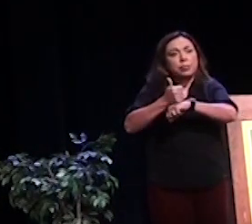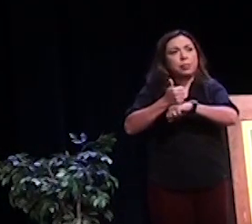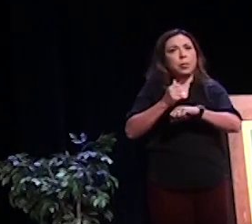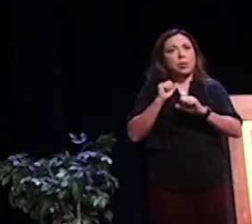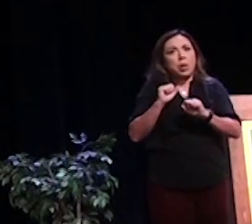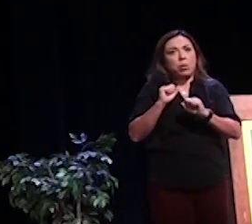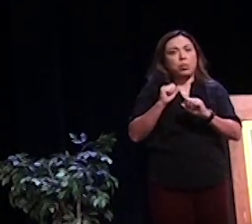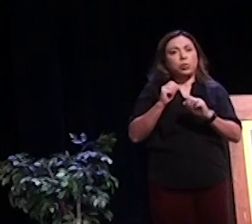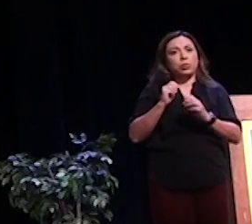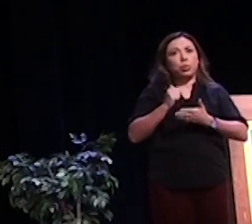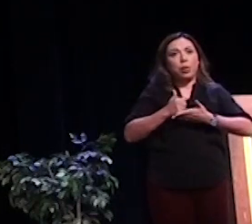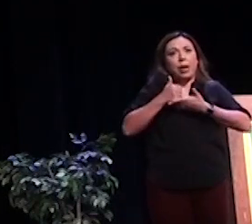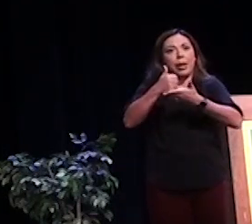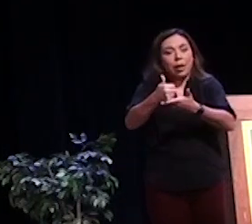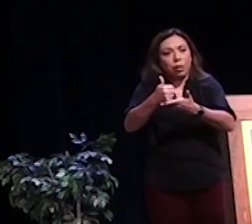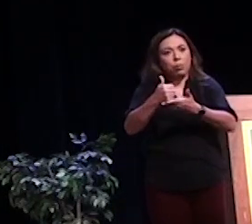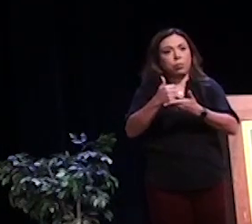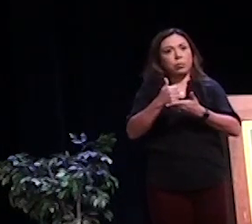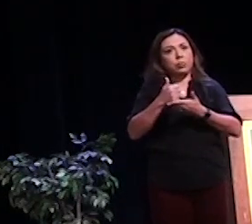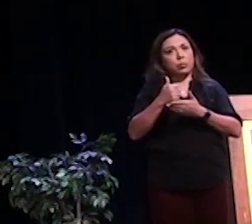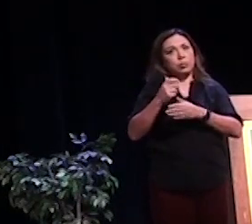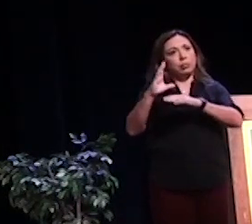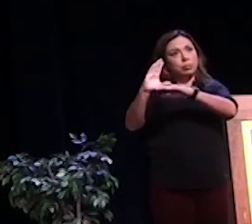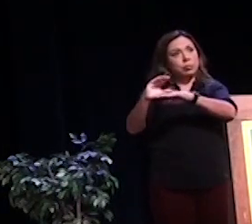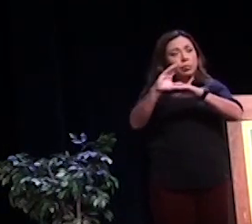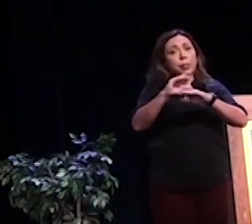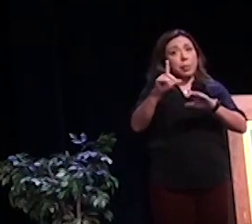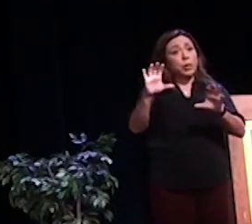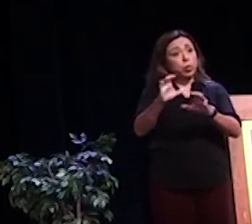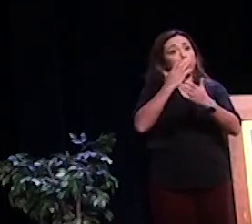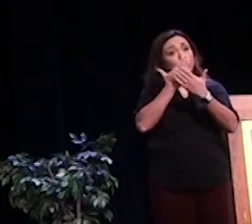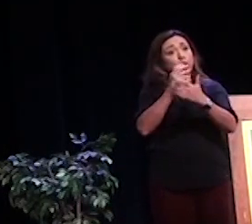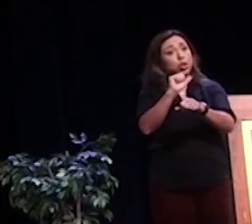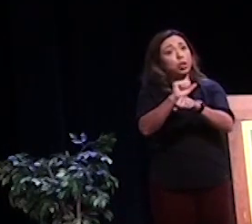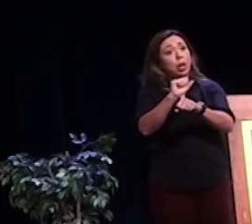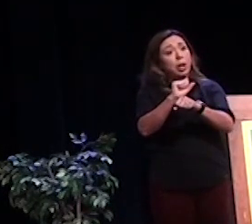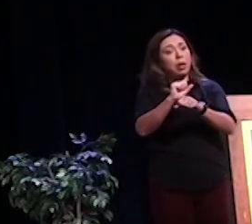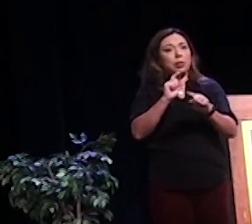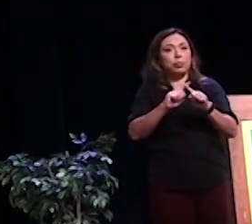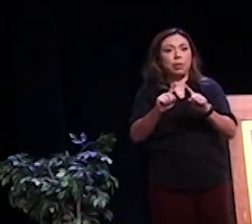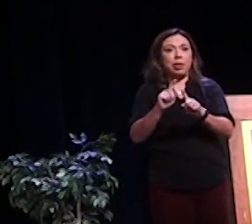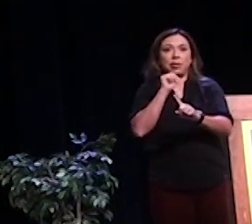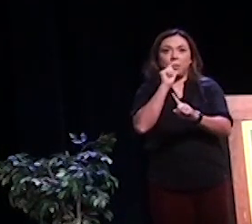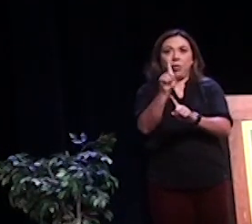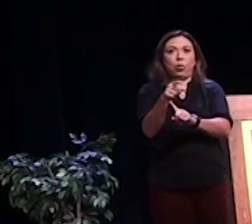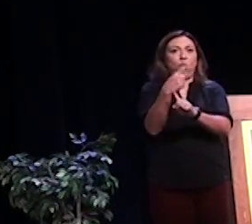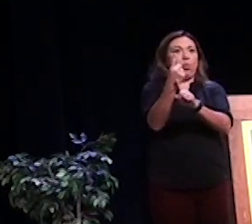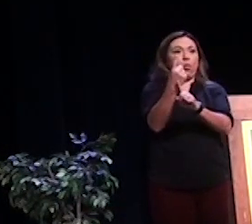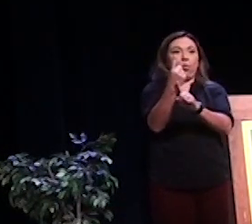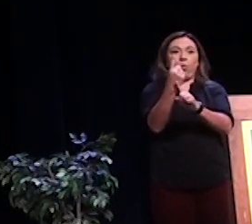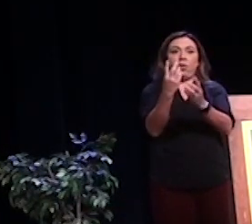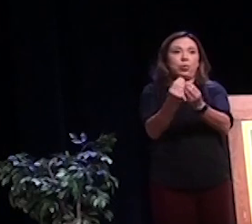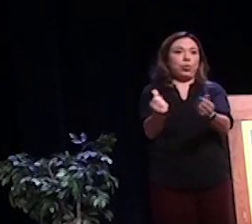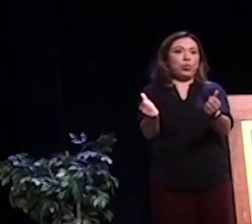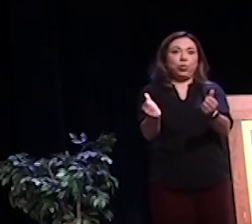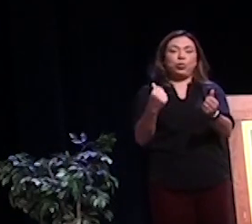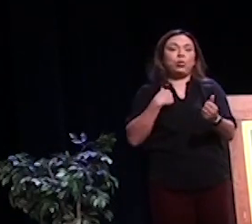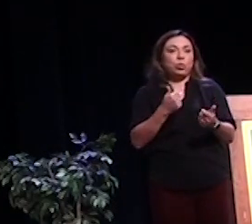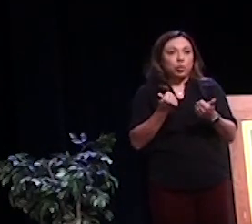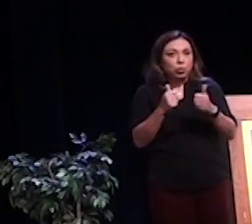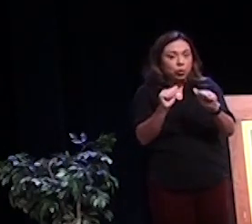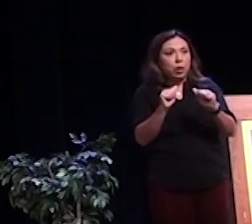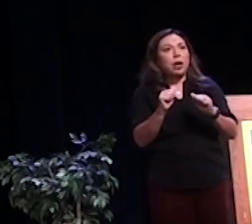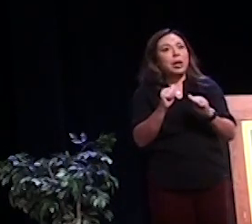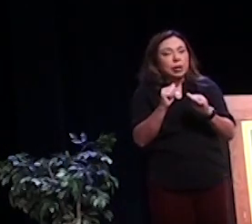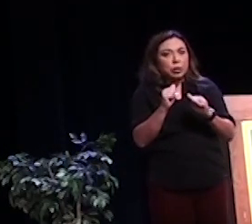to that need, they're doing a good job, but they're not the only solution. And so we're having to